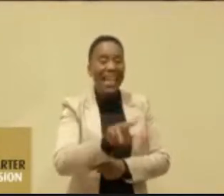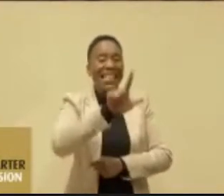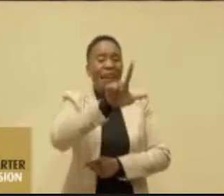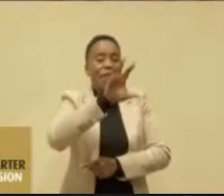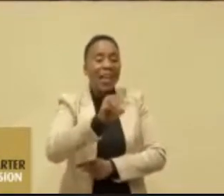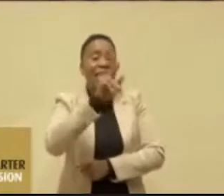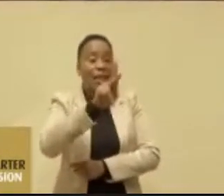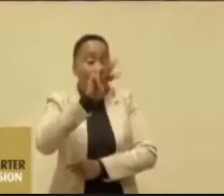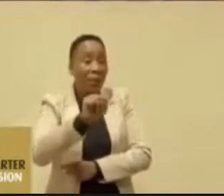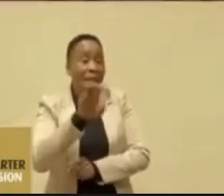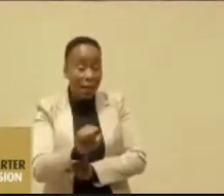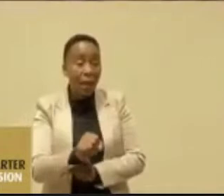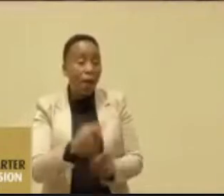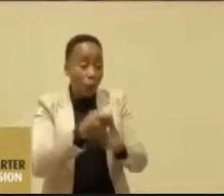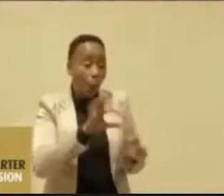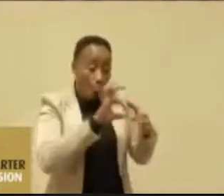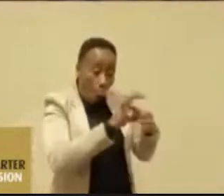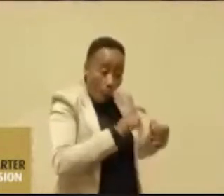foreign